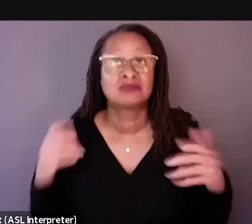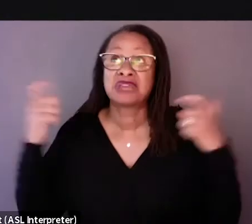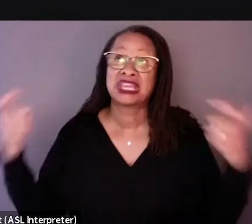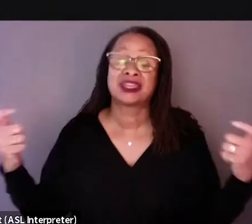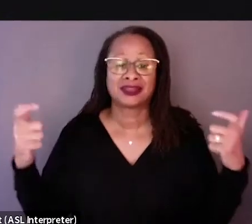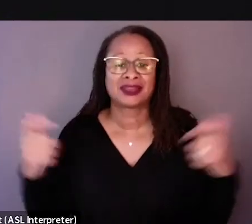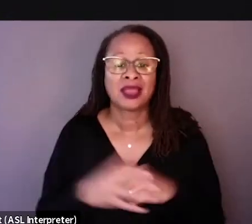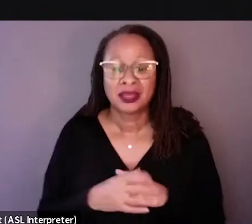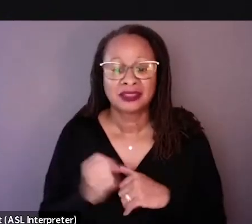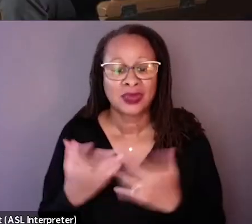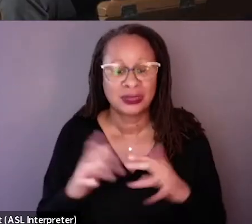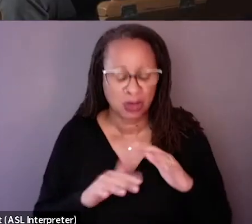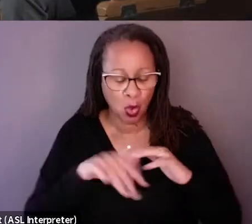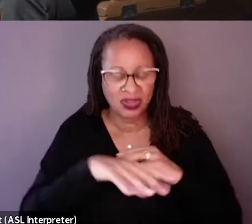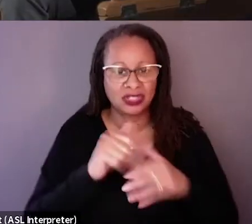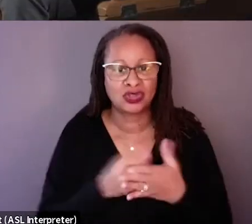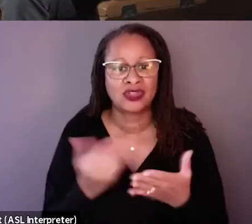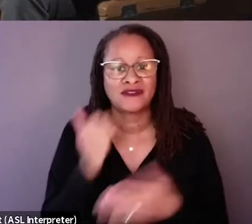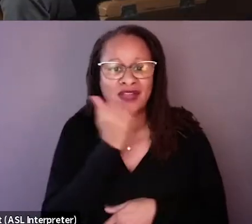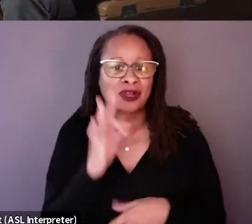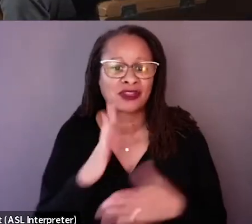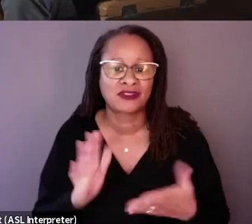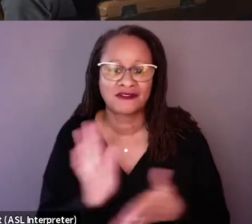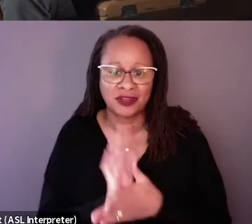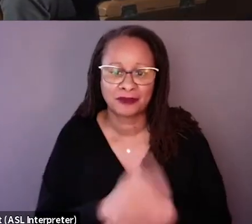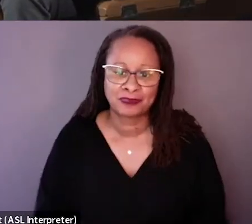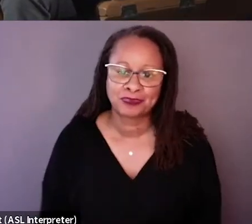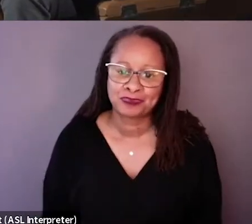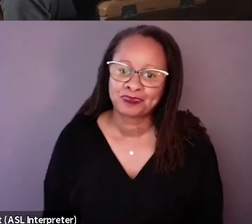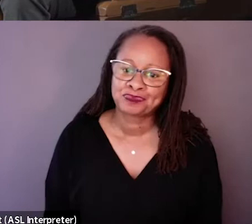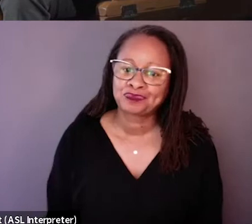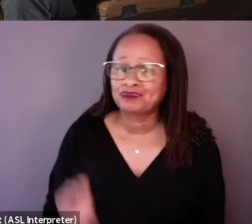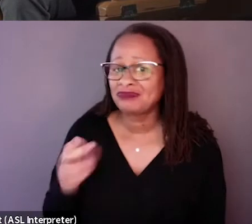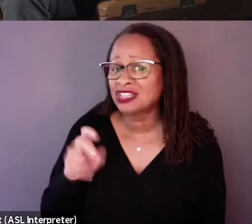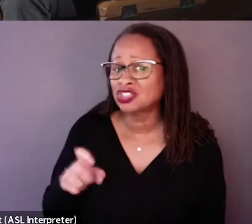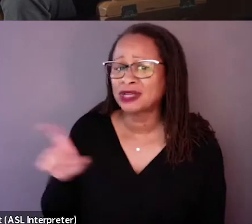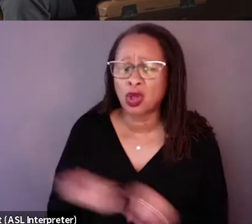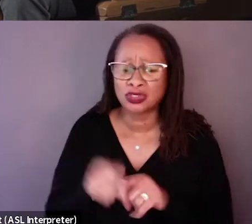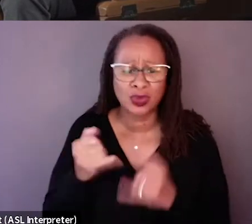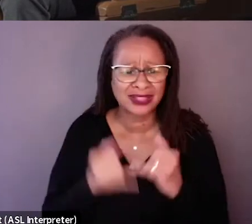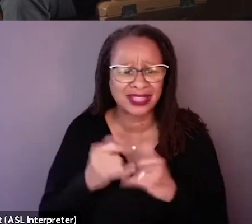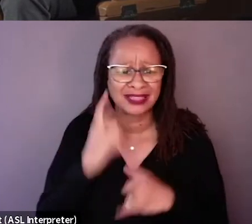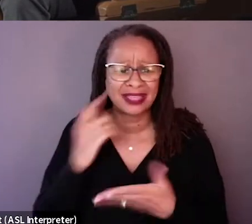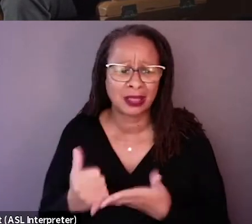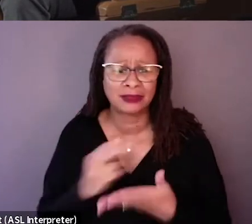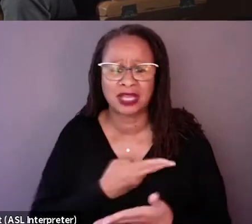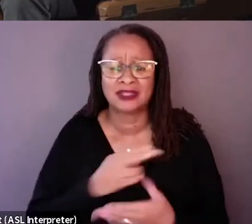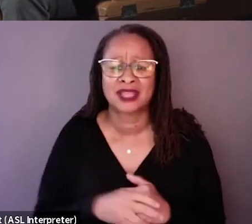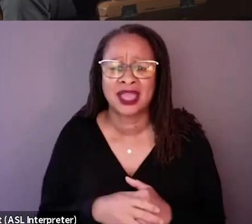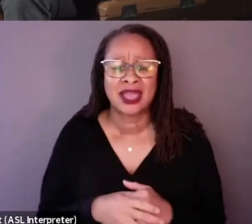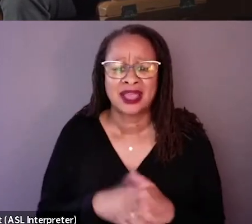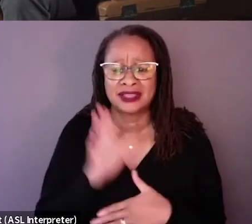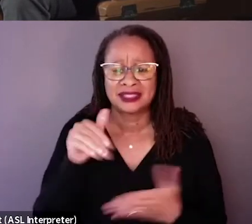woven into the fabric of the film early on. Yeah, and then I think just lastly, it helped us center the